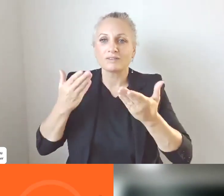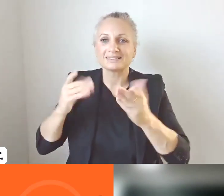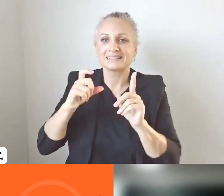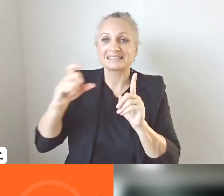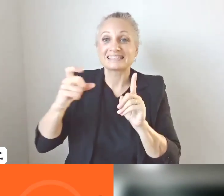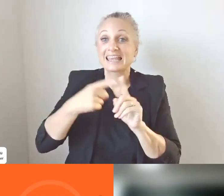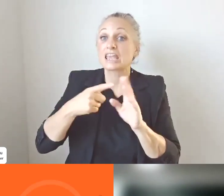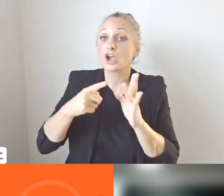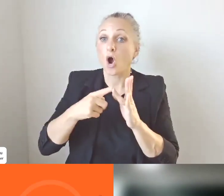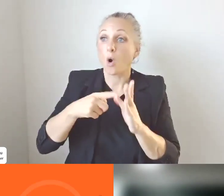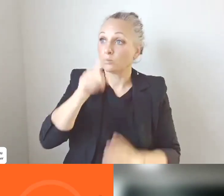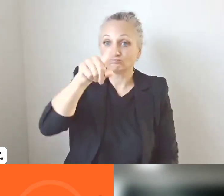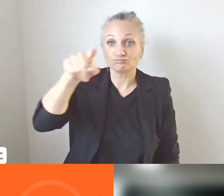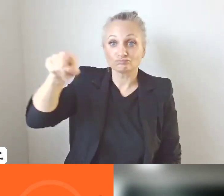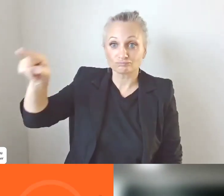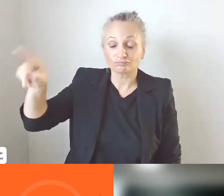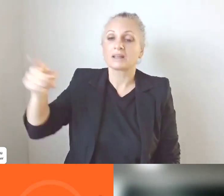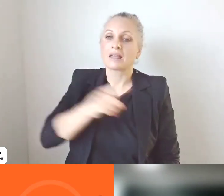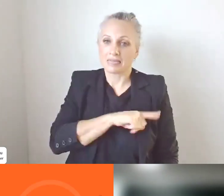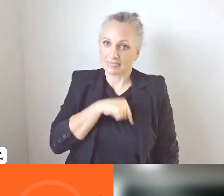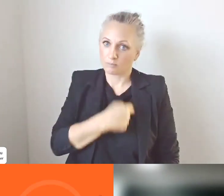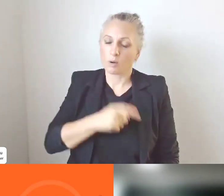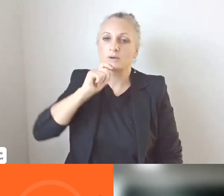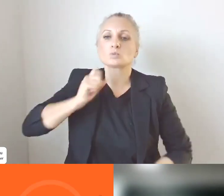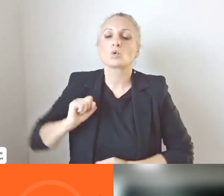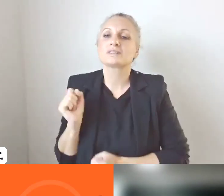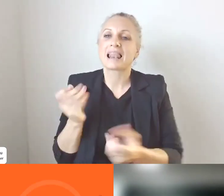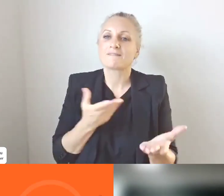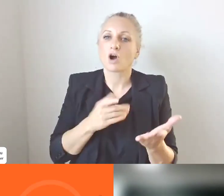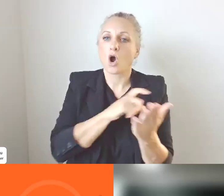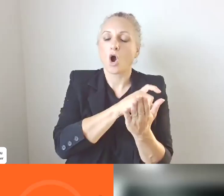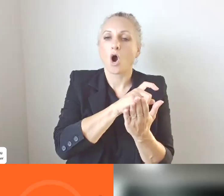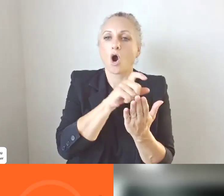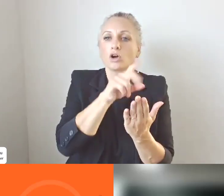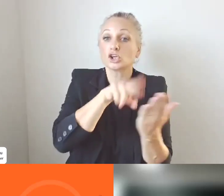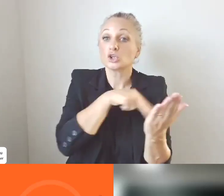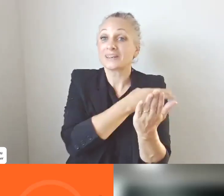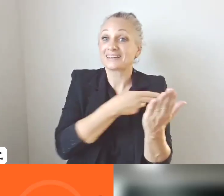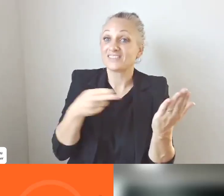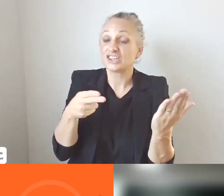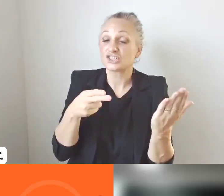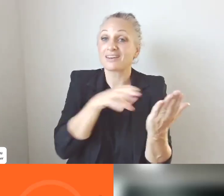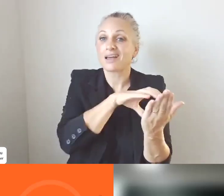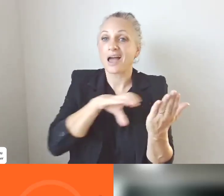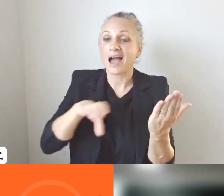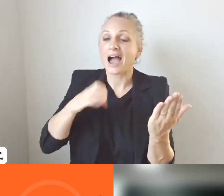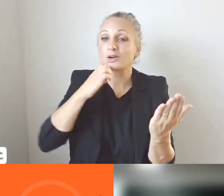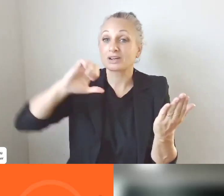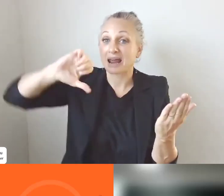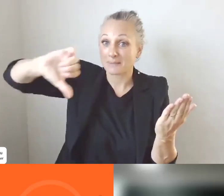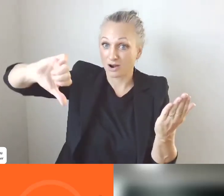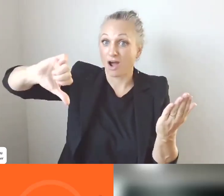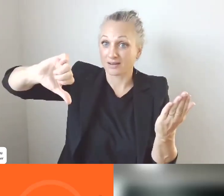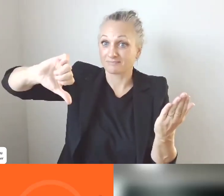to deliver on Article 9, which is accessibility, of the UN Convention on the Rights of Persons with